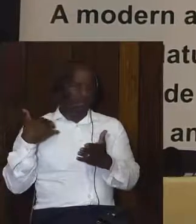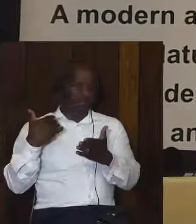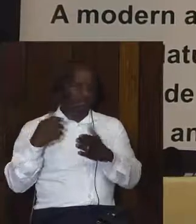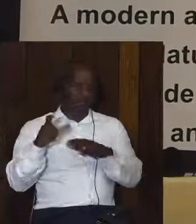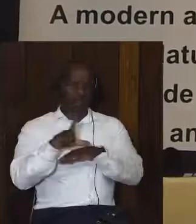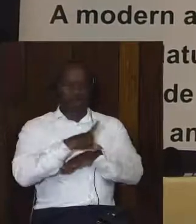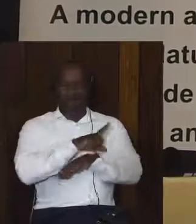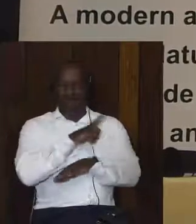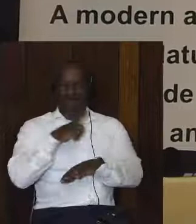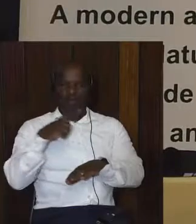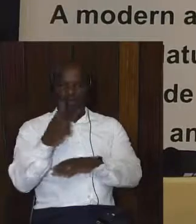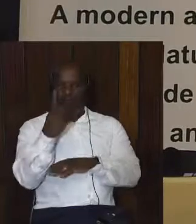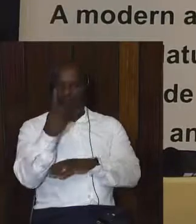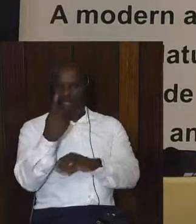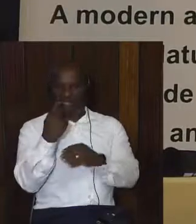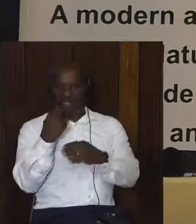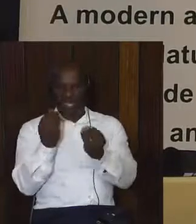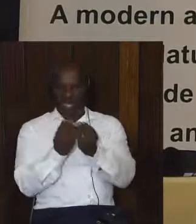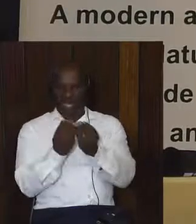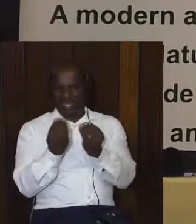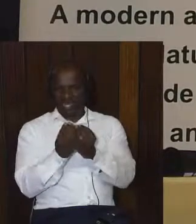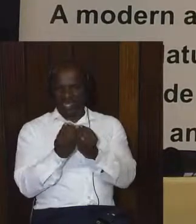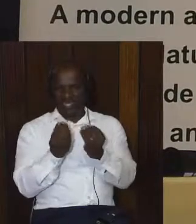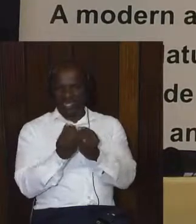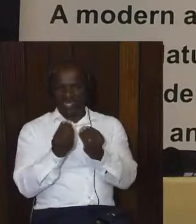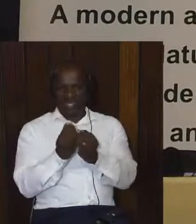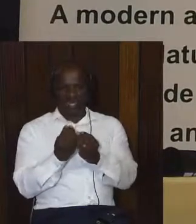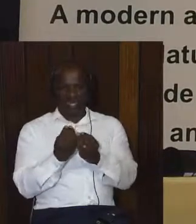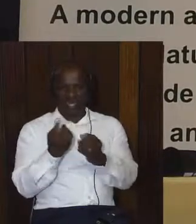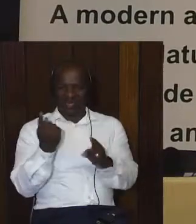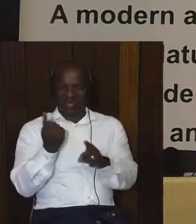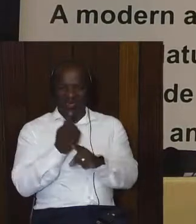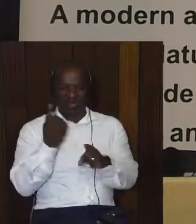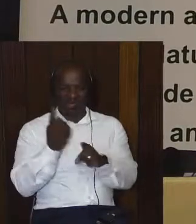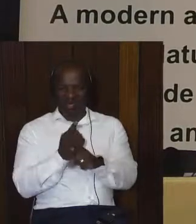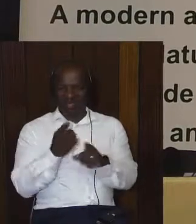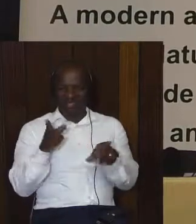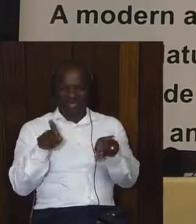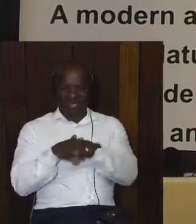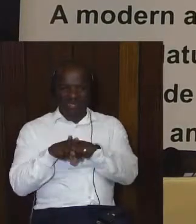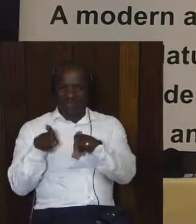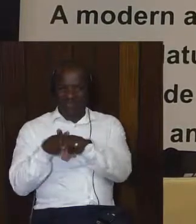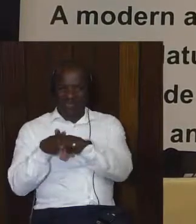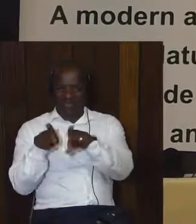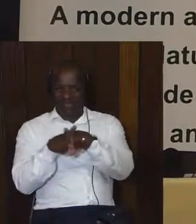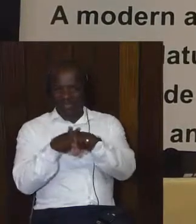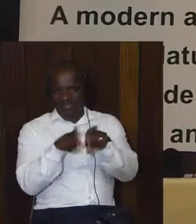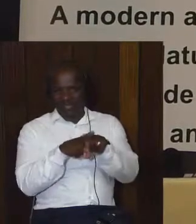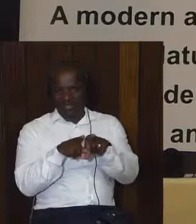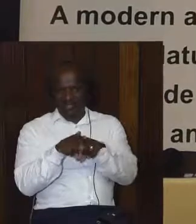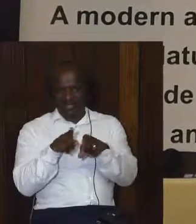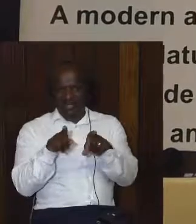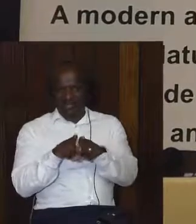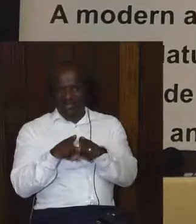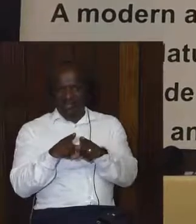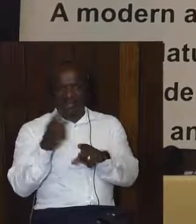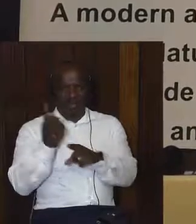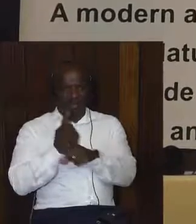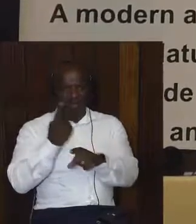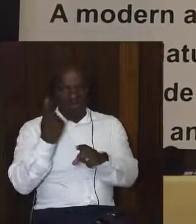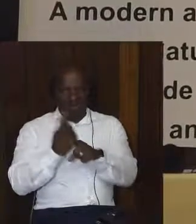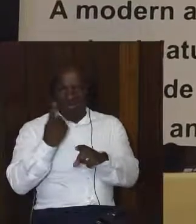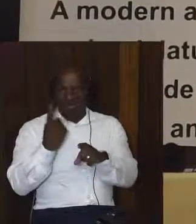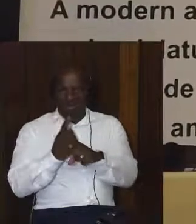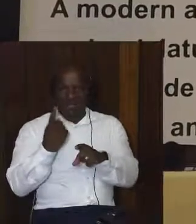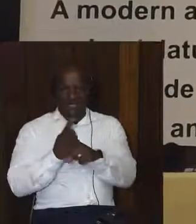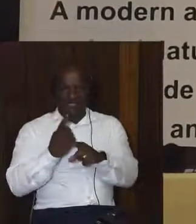thing, Chair. You see, immediately if the department comes back to us every time with the